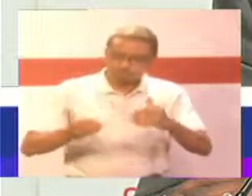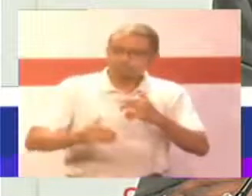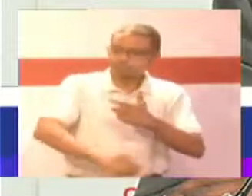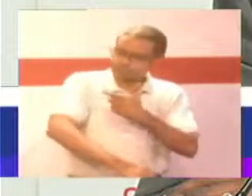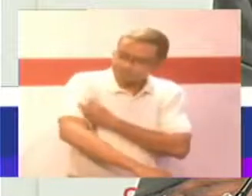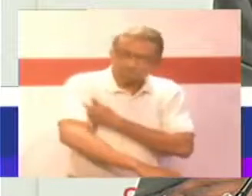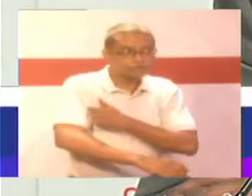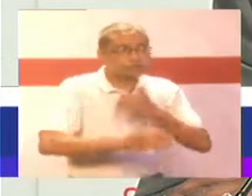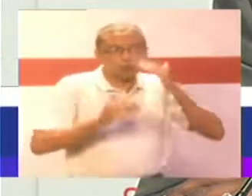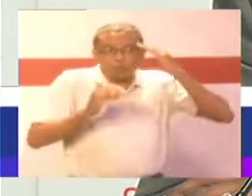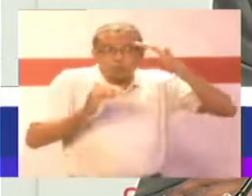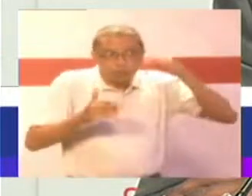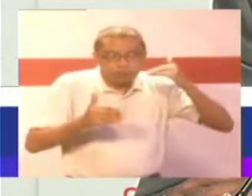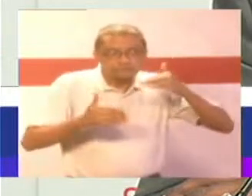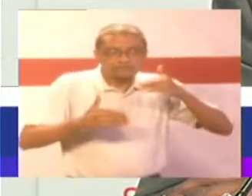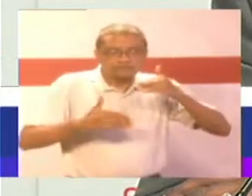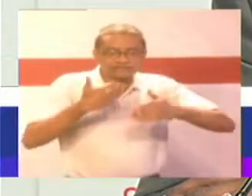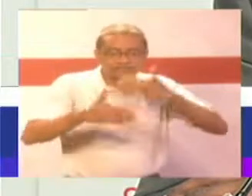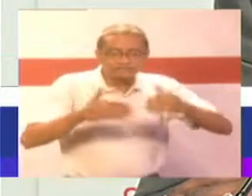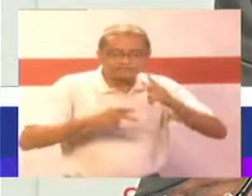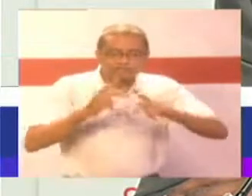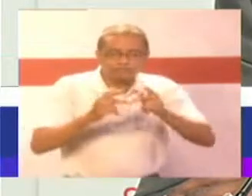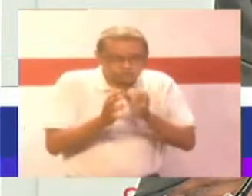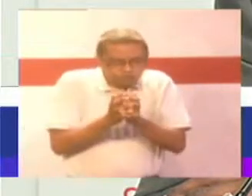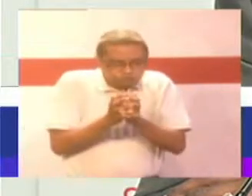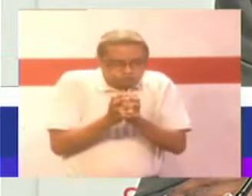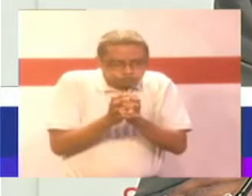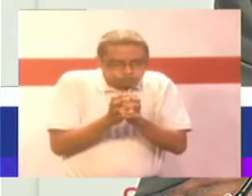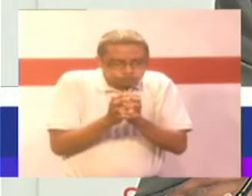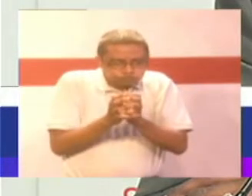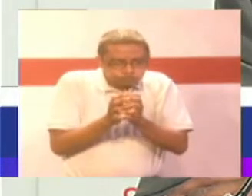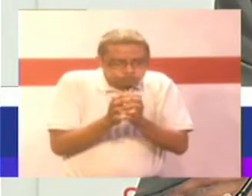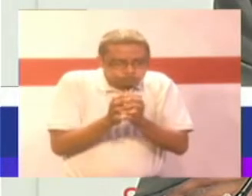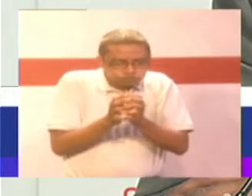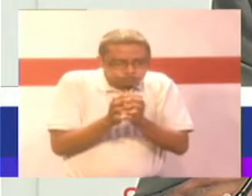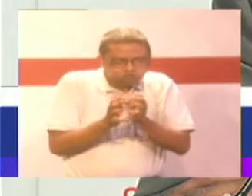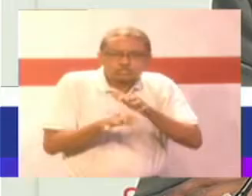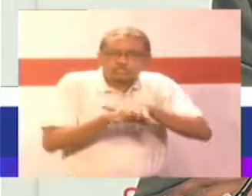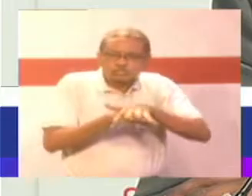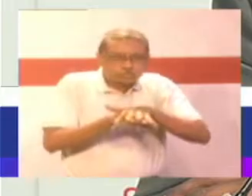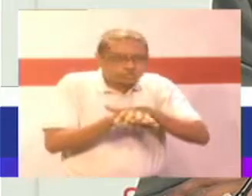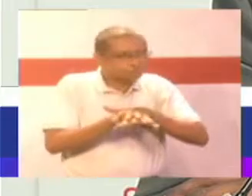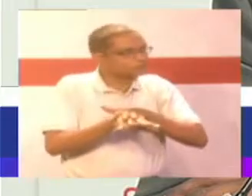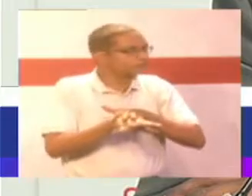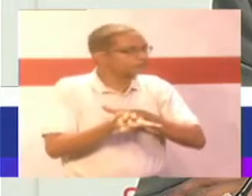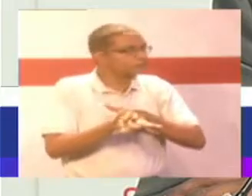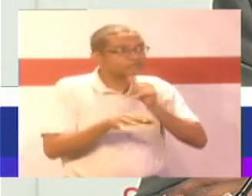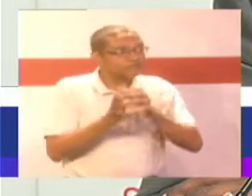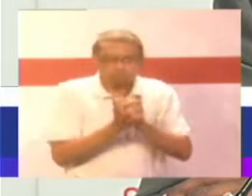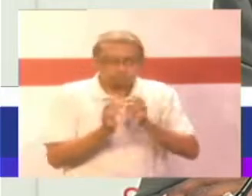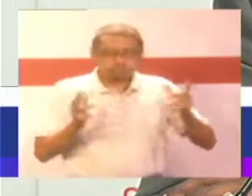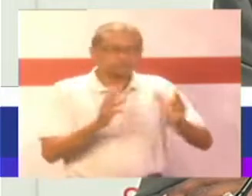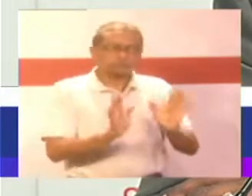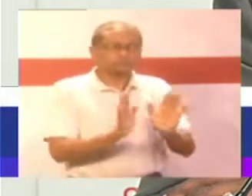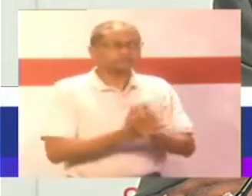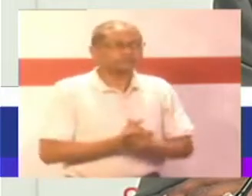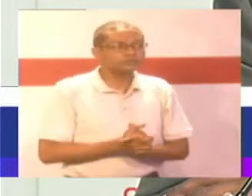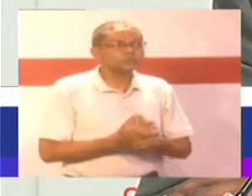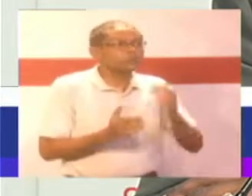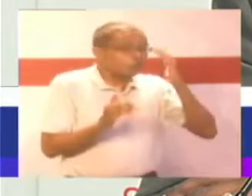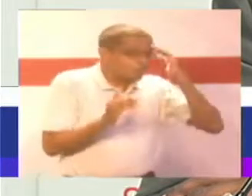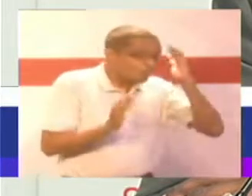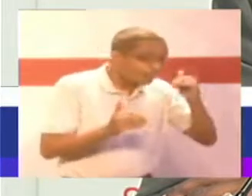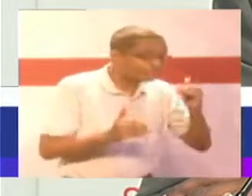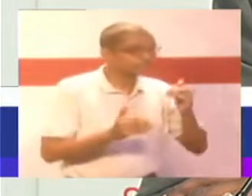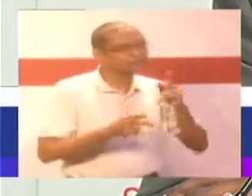slowing the possibility of transmission. So that would be the assistance that we'd be calling for at this point in time. And I hope that we